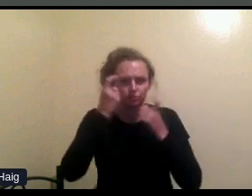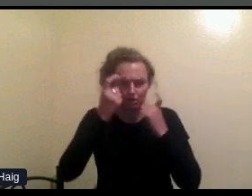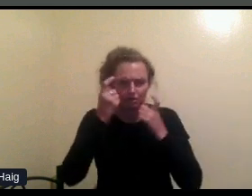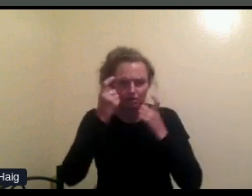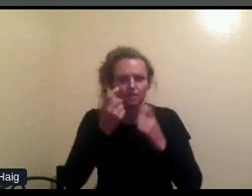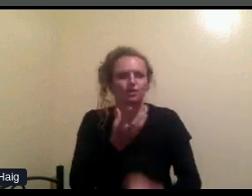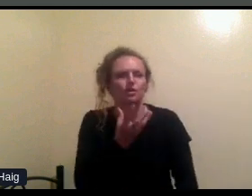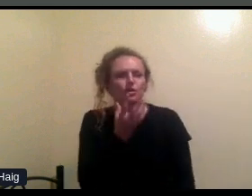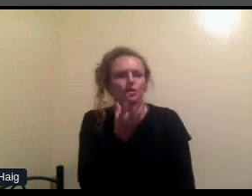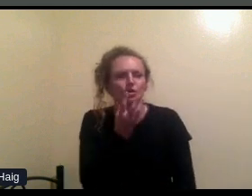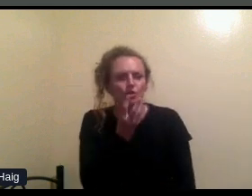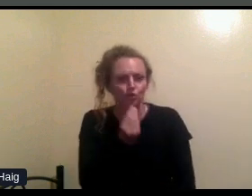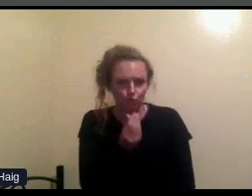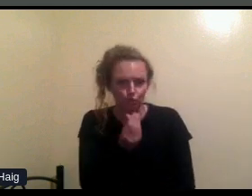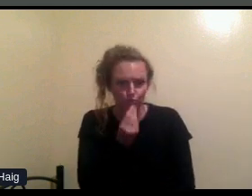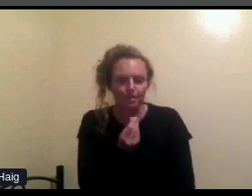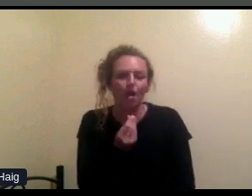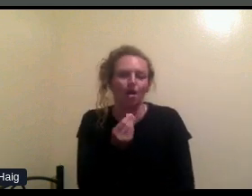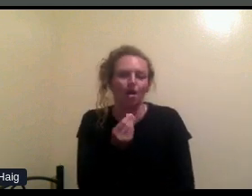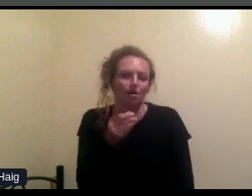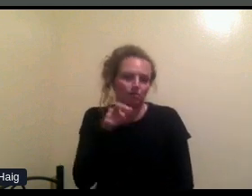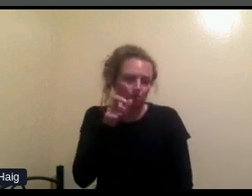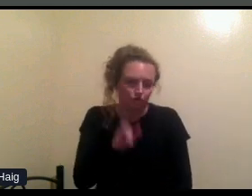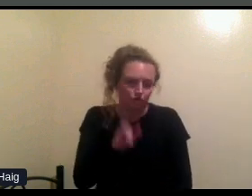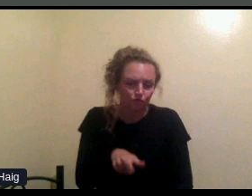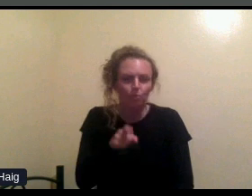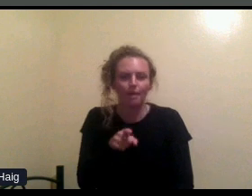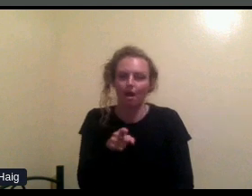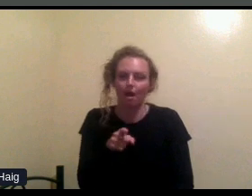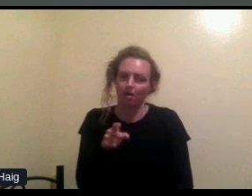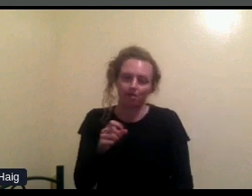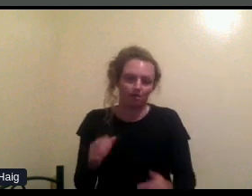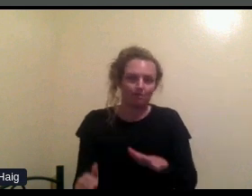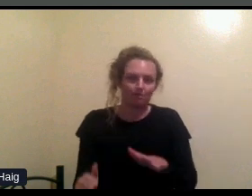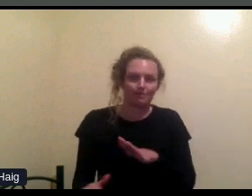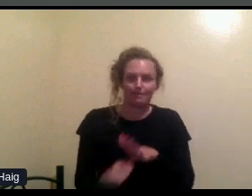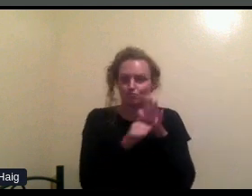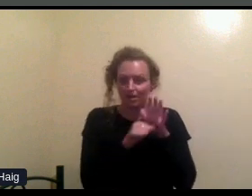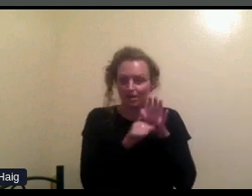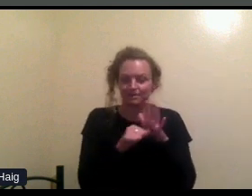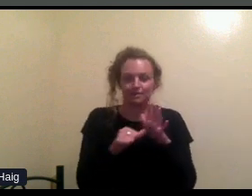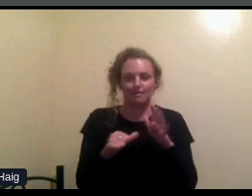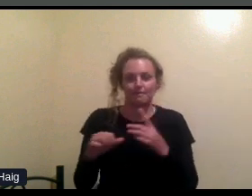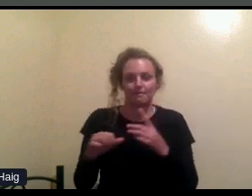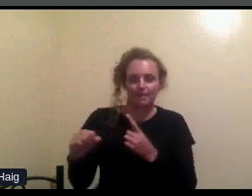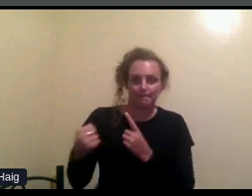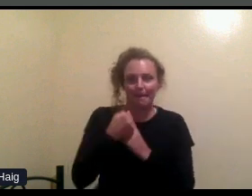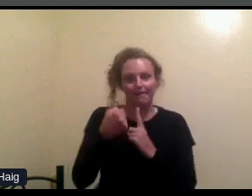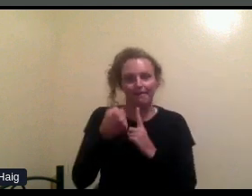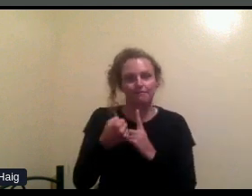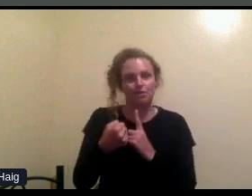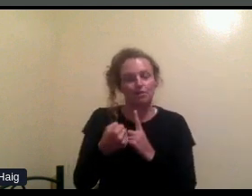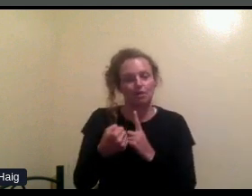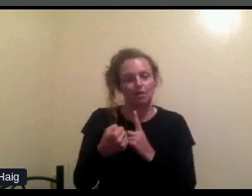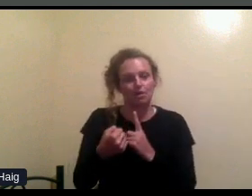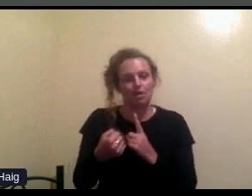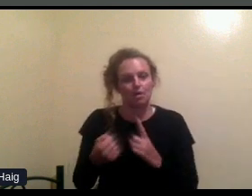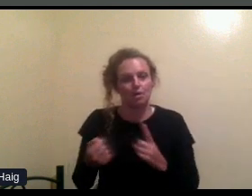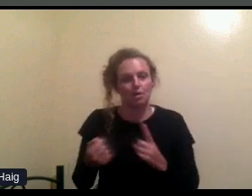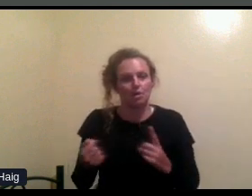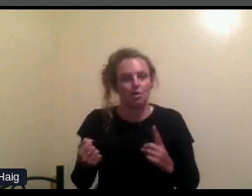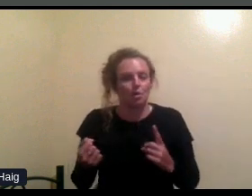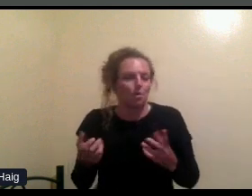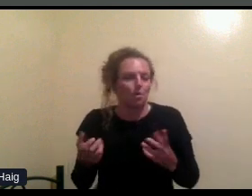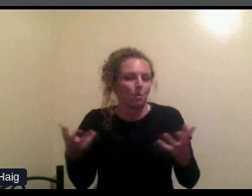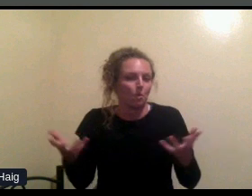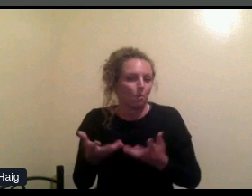so impressive and it's so impactful, the kind of research you've done. What is the reception from the kind of where you're wanting the change, if